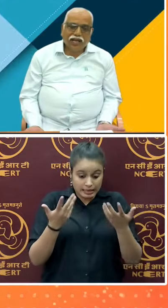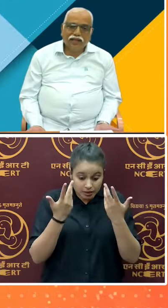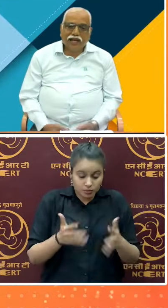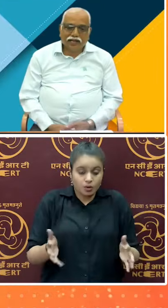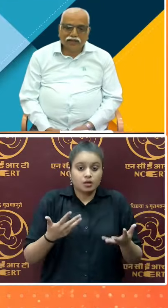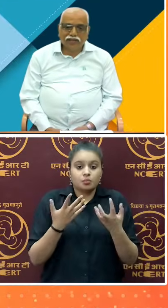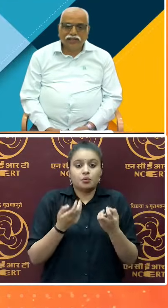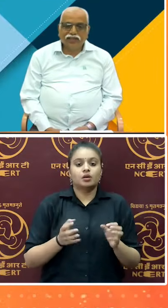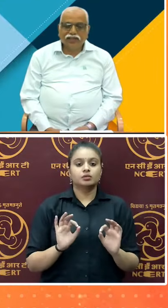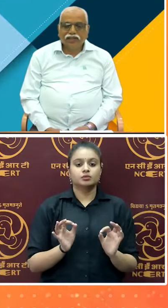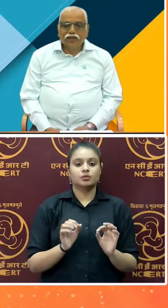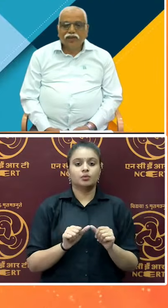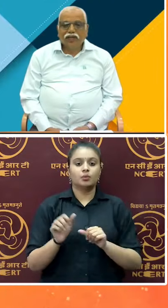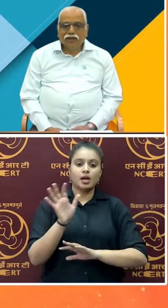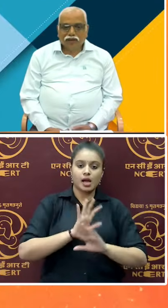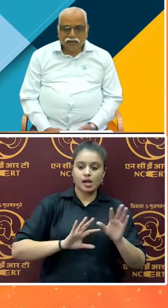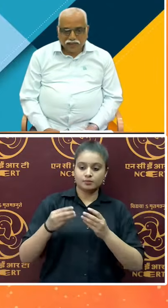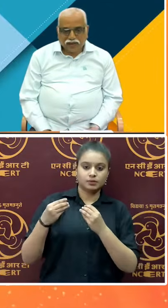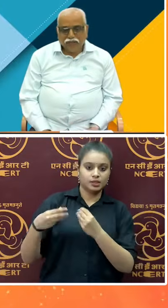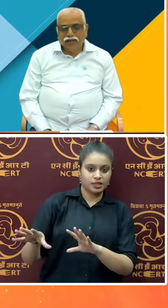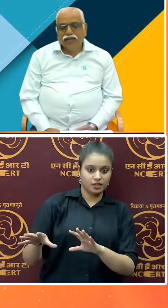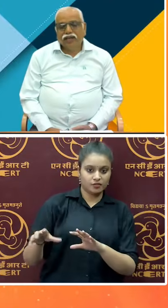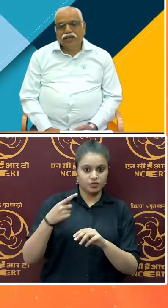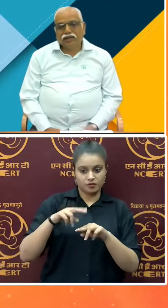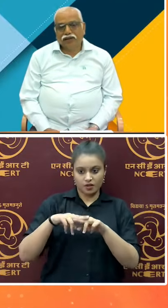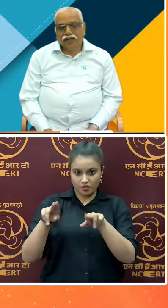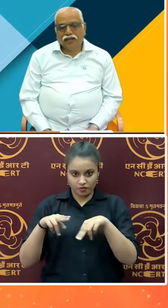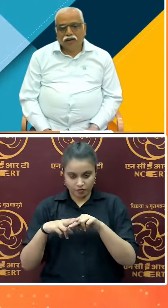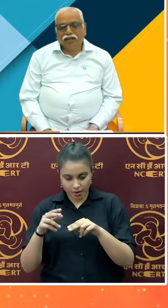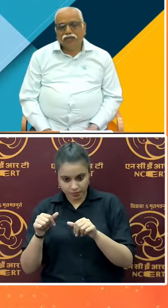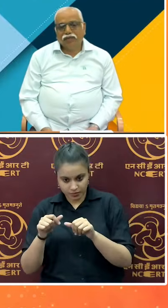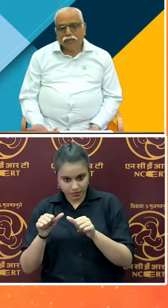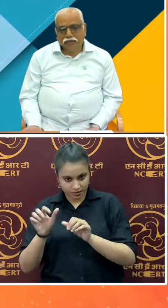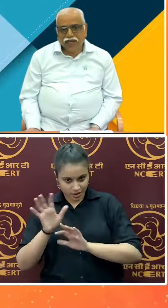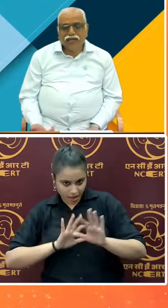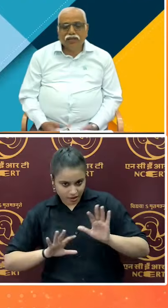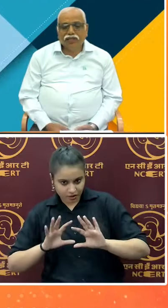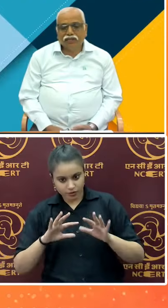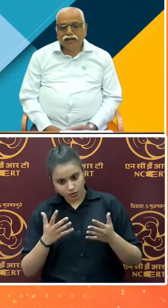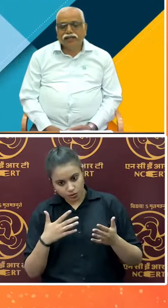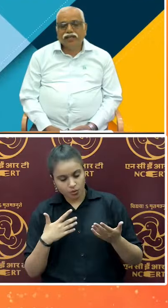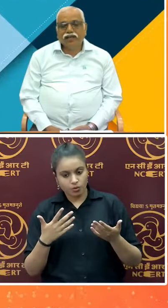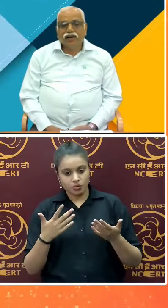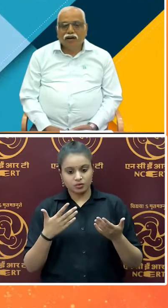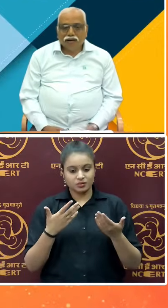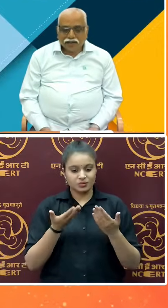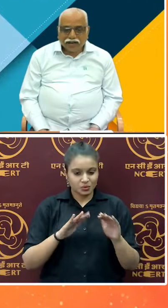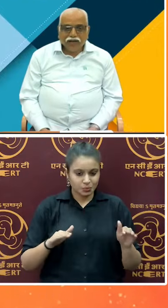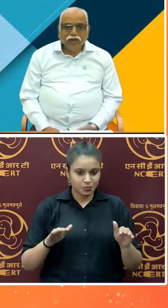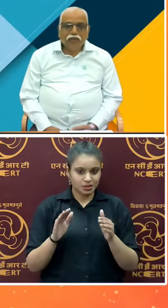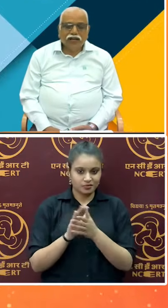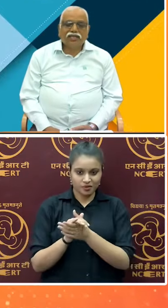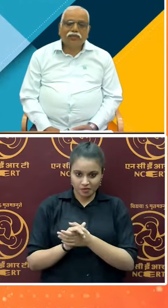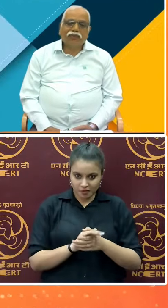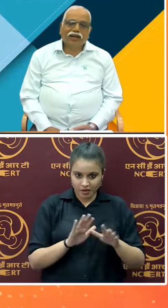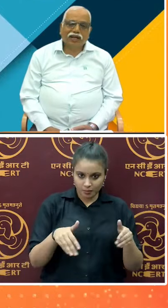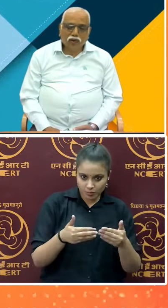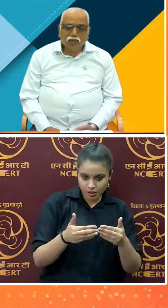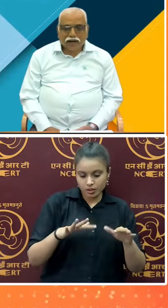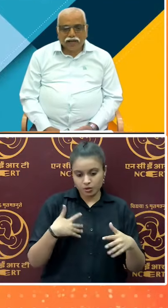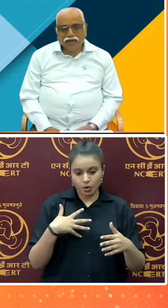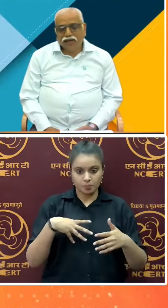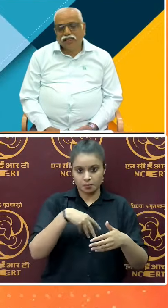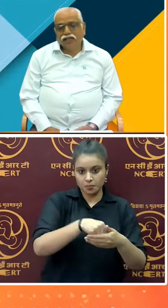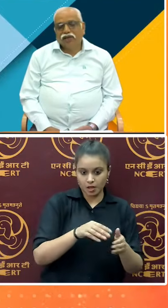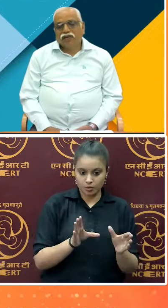social gathering activities. Okay, it is family activity, or it may be mingling with the friends, or trying to participate in a